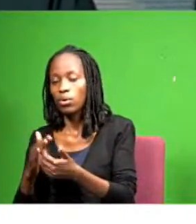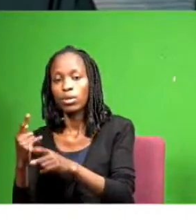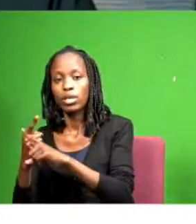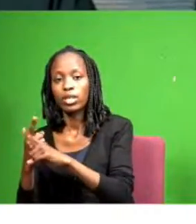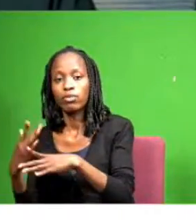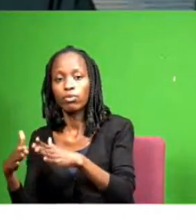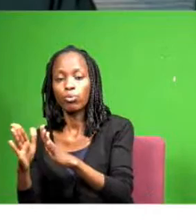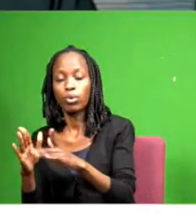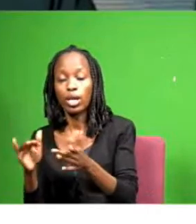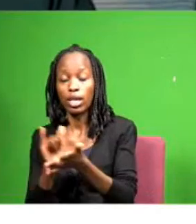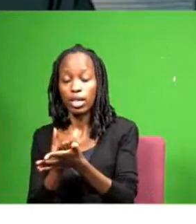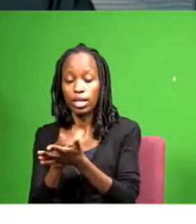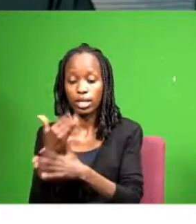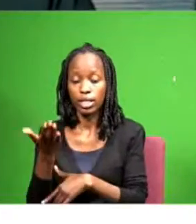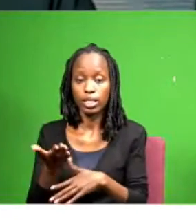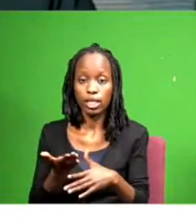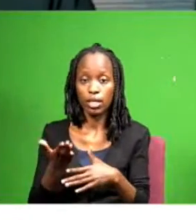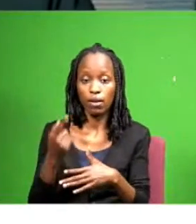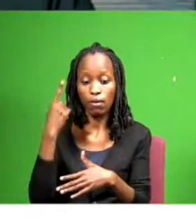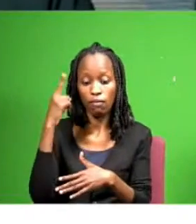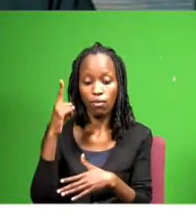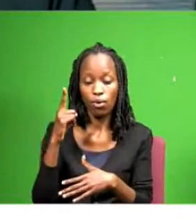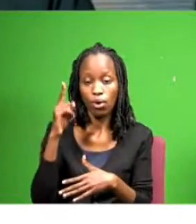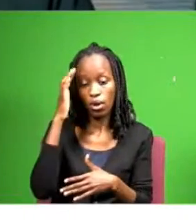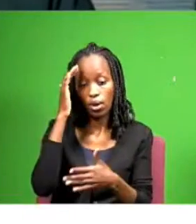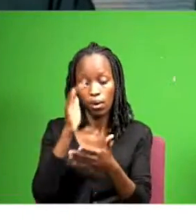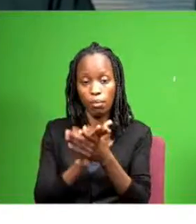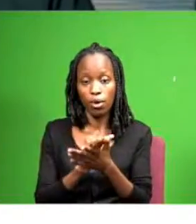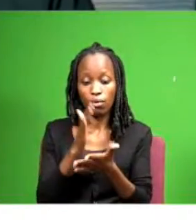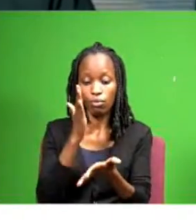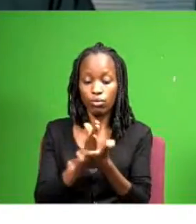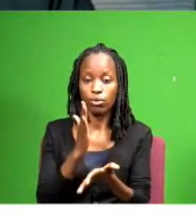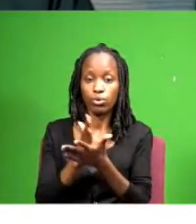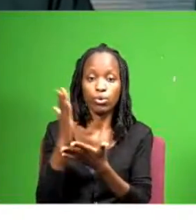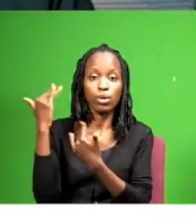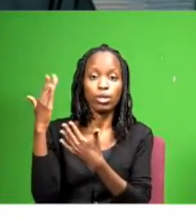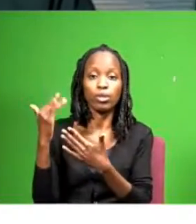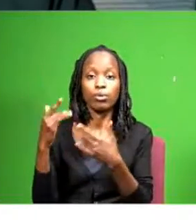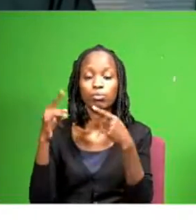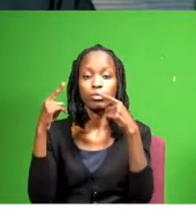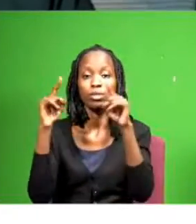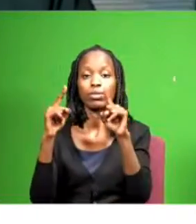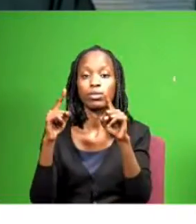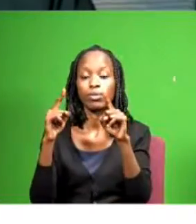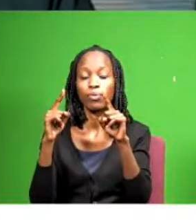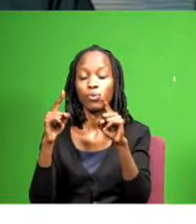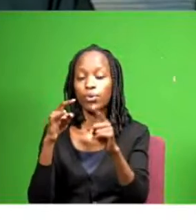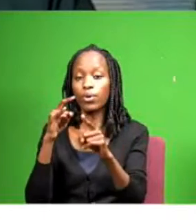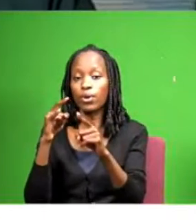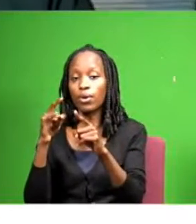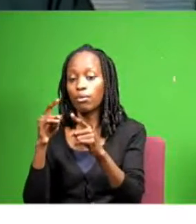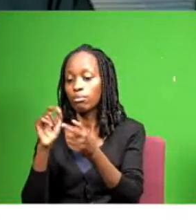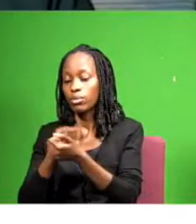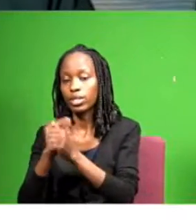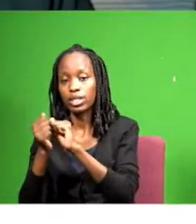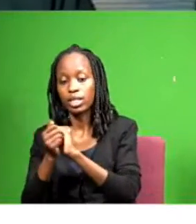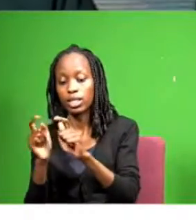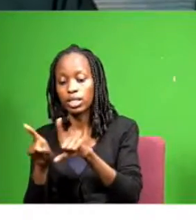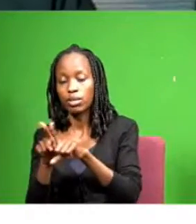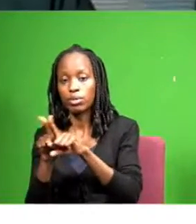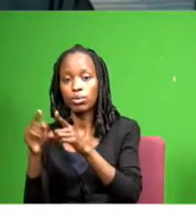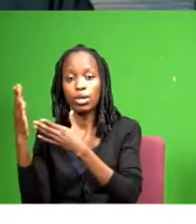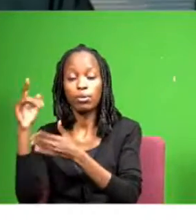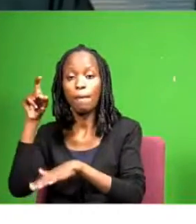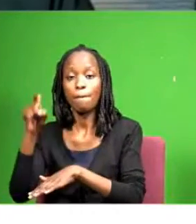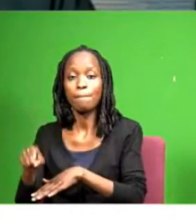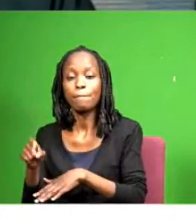It is a requirement that for the doctrine of legitimate expectation to be successfully invoked, the expectation